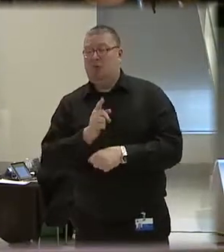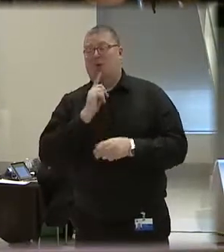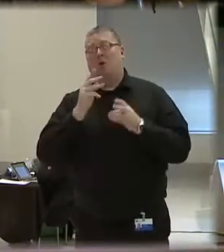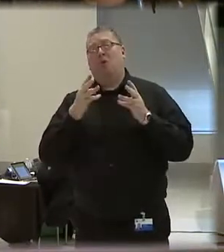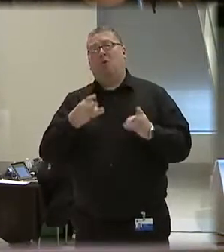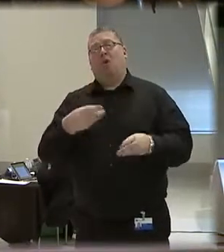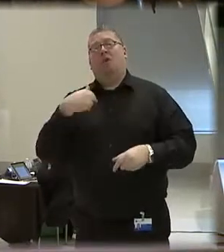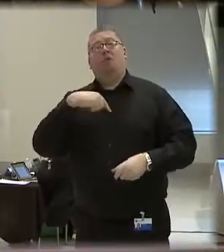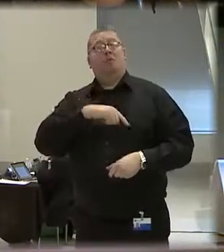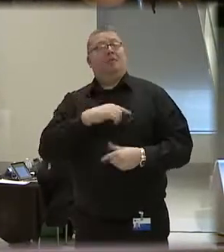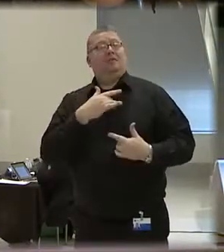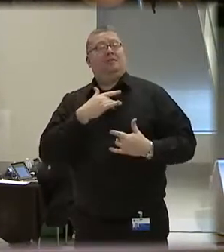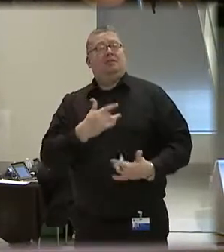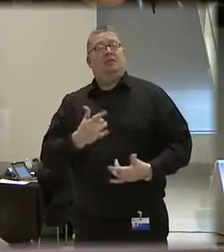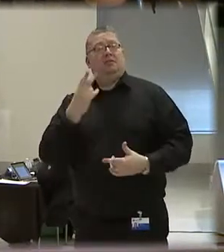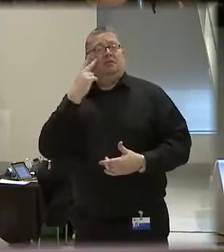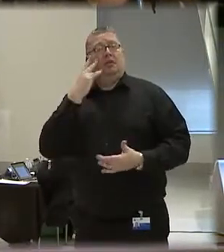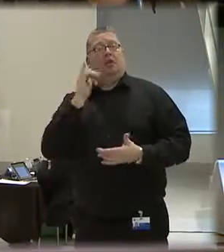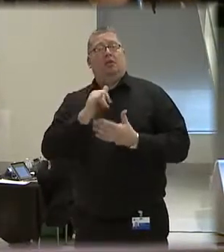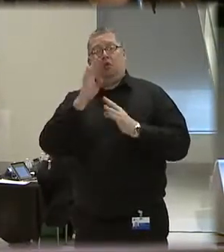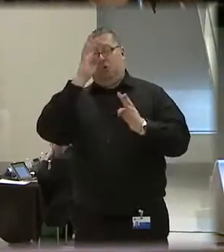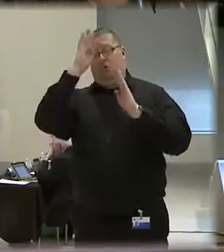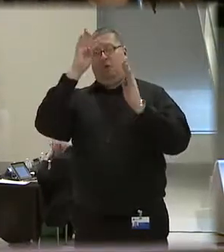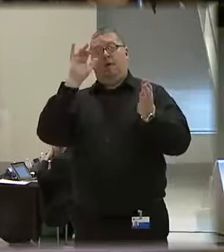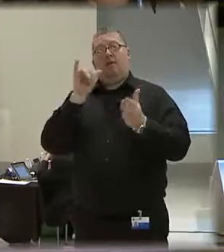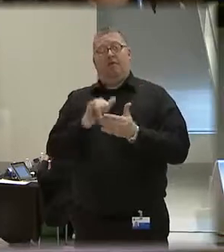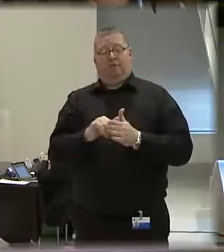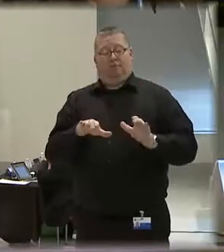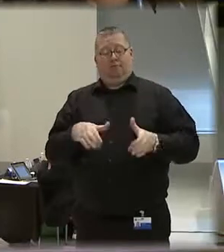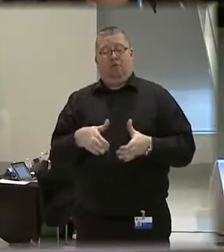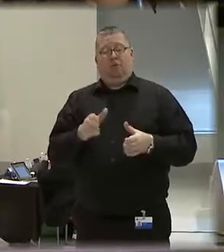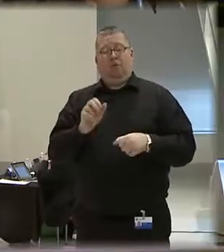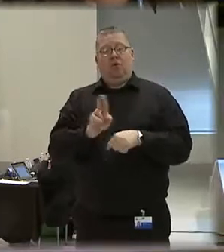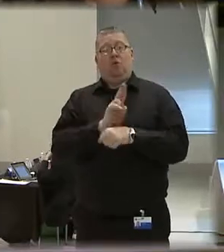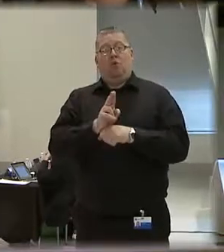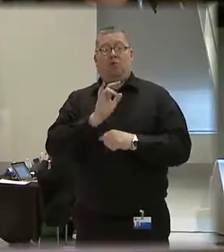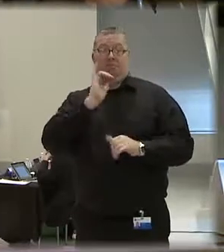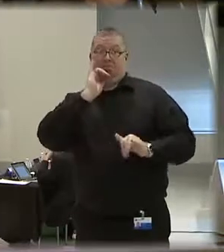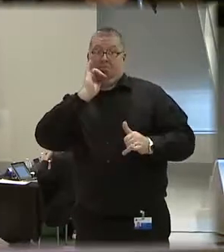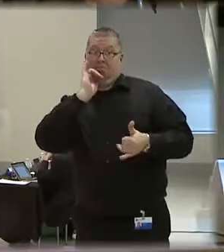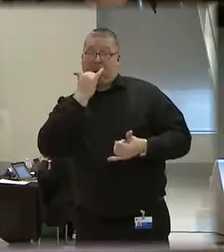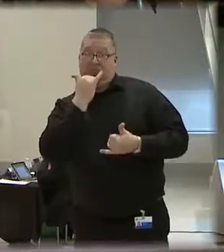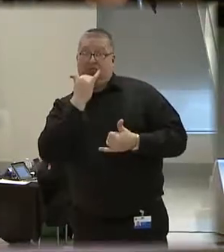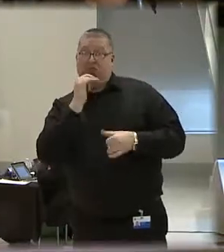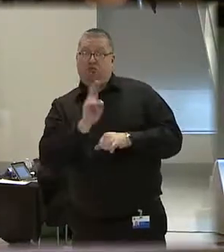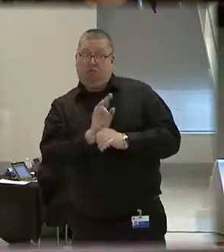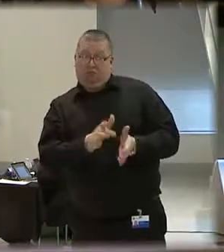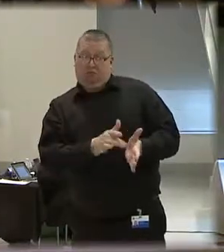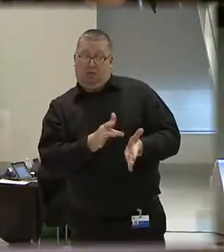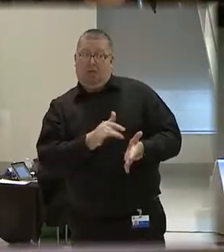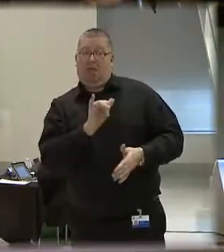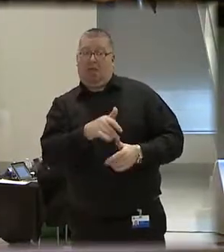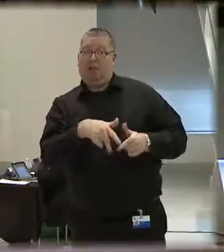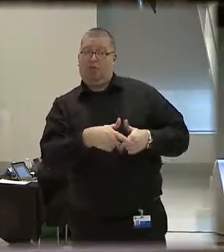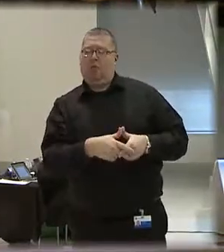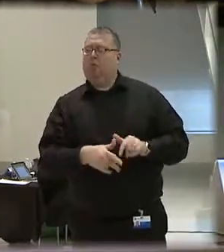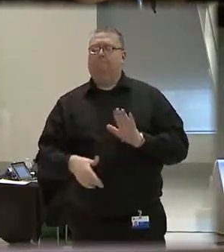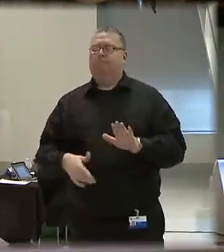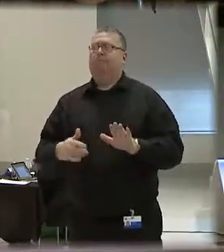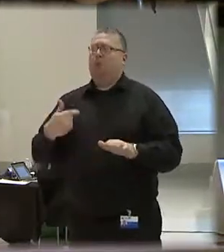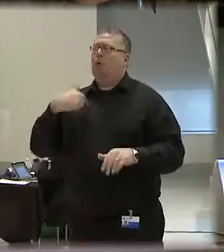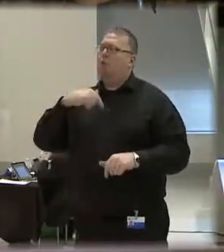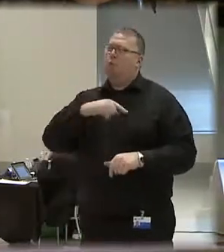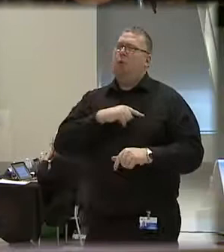which the creation of this force factor or this tool could be misused. Well, we rely, I